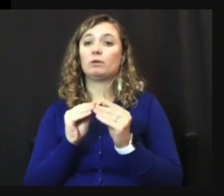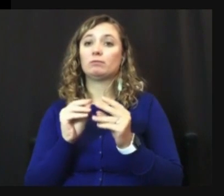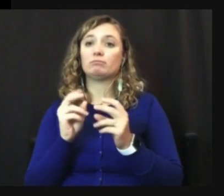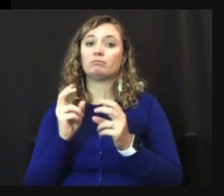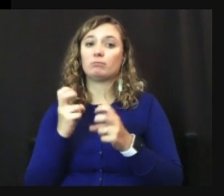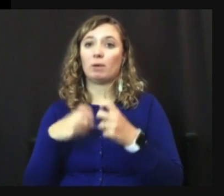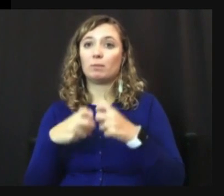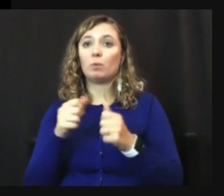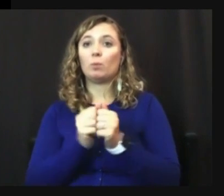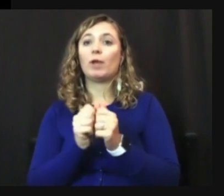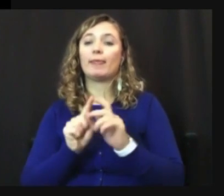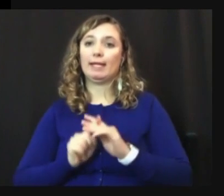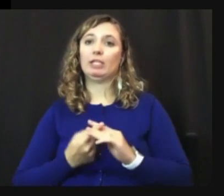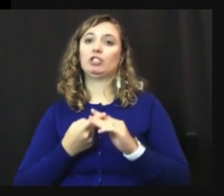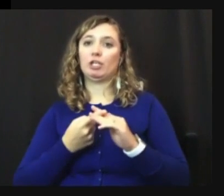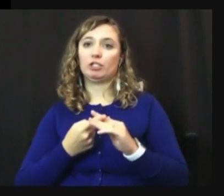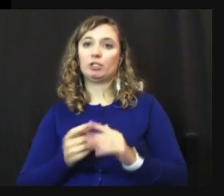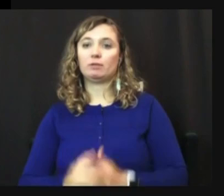Now,